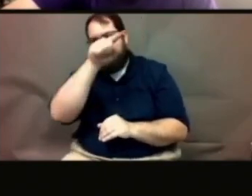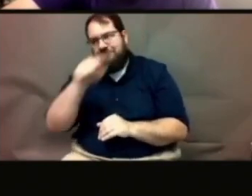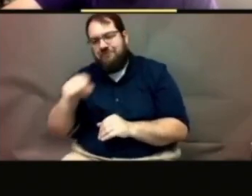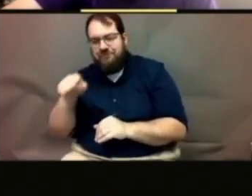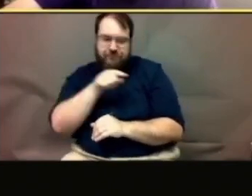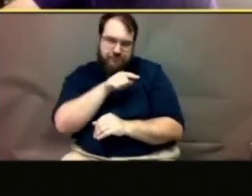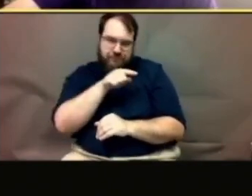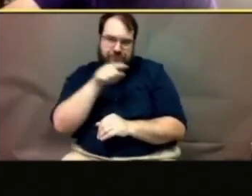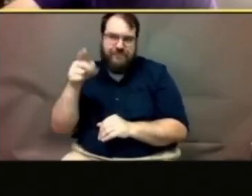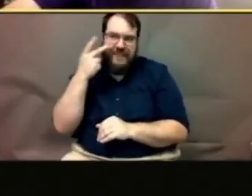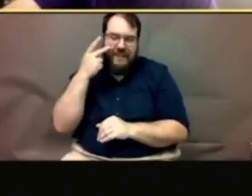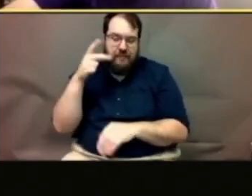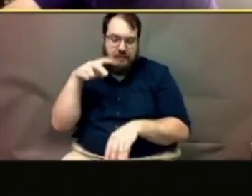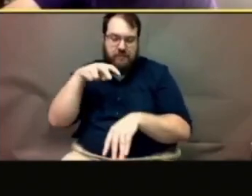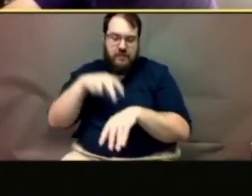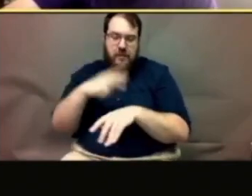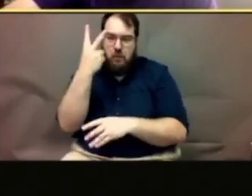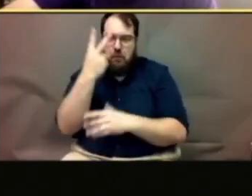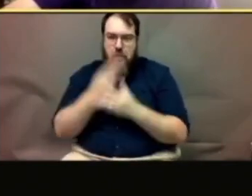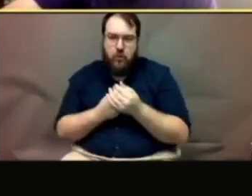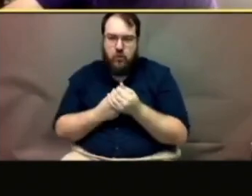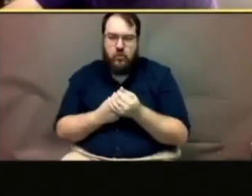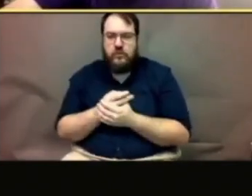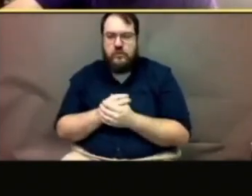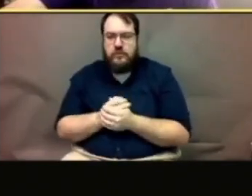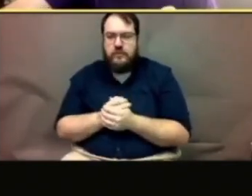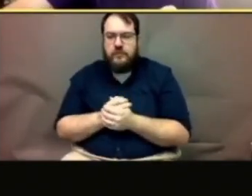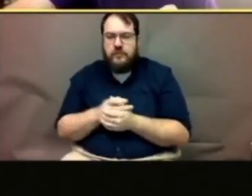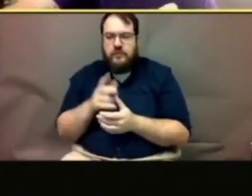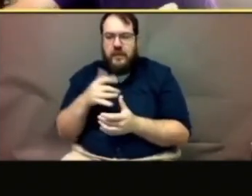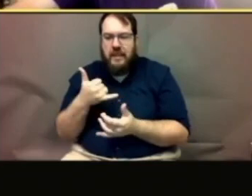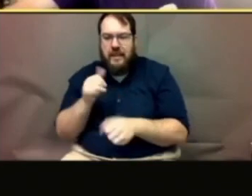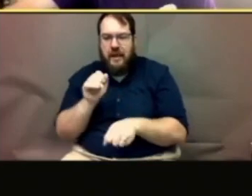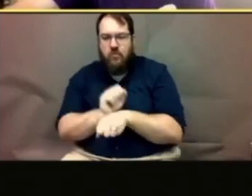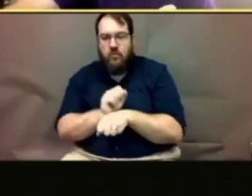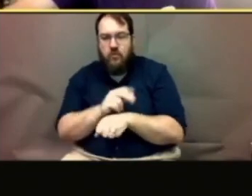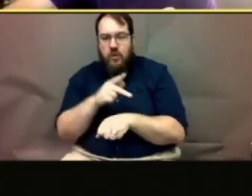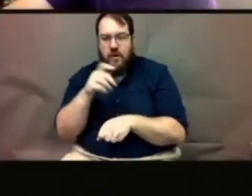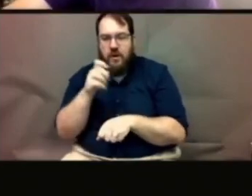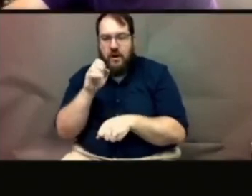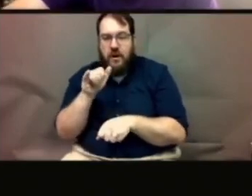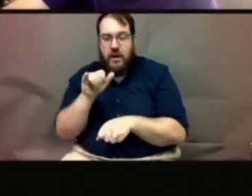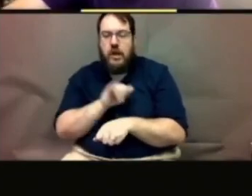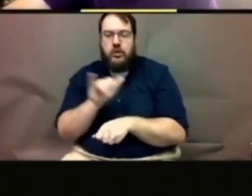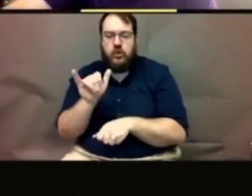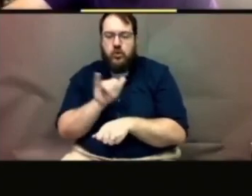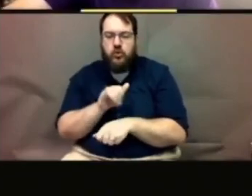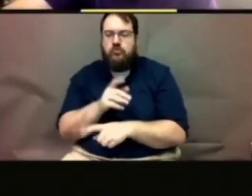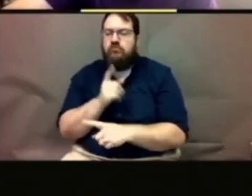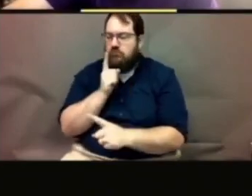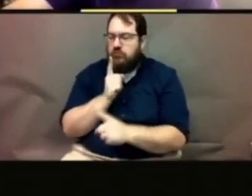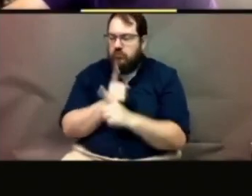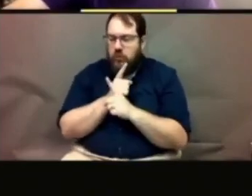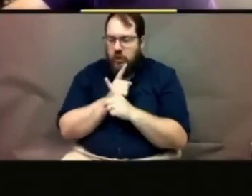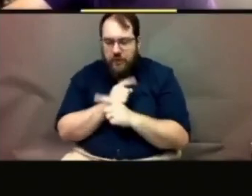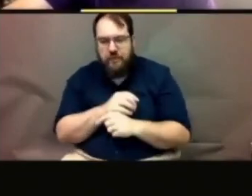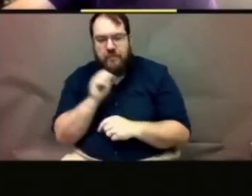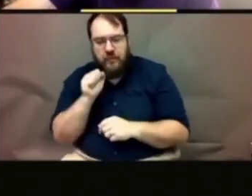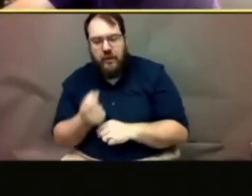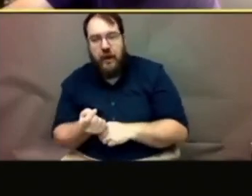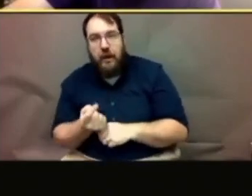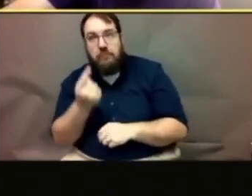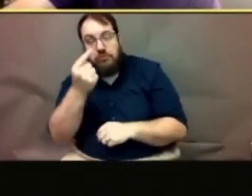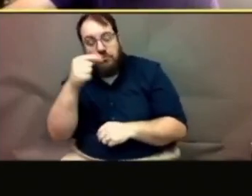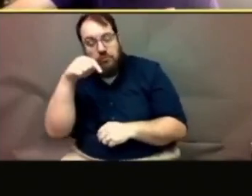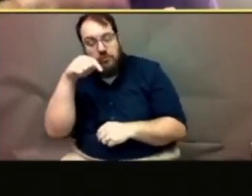both. Oh yeah, we had a question about diagonals, which is great, and that works for the keys as well. Right. You can press the up and right arrows